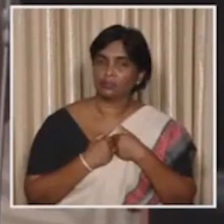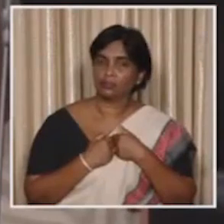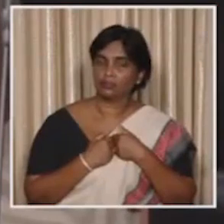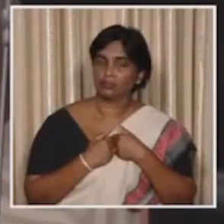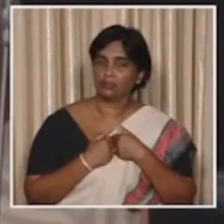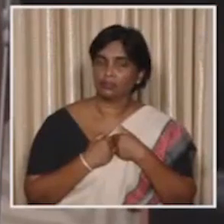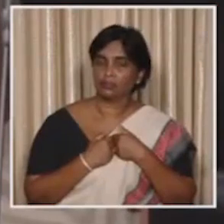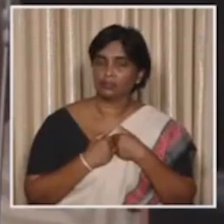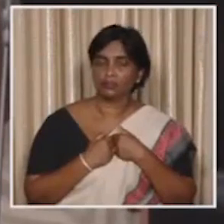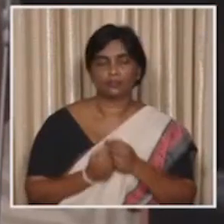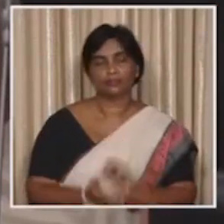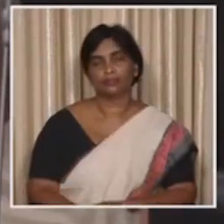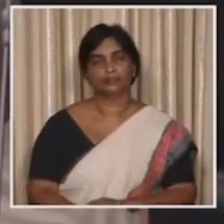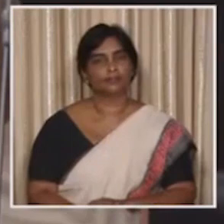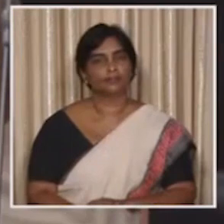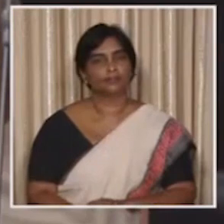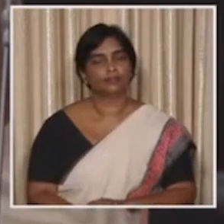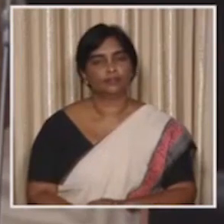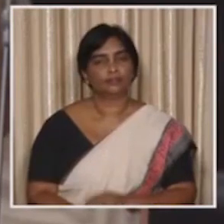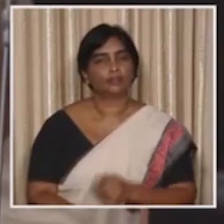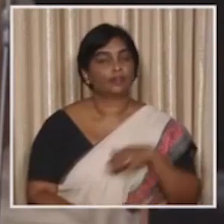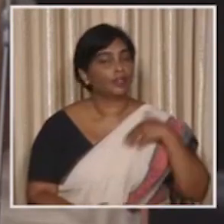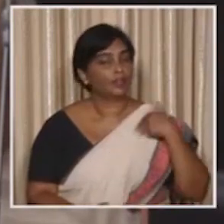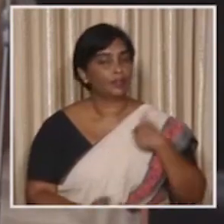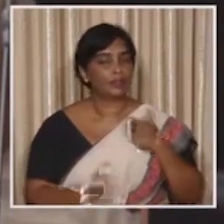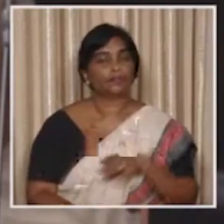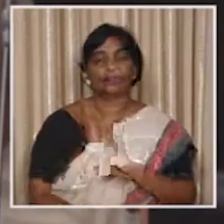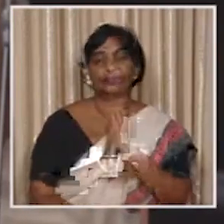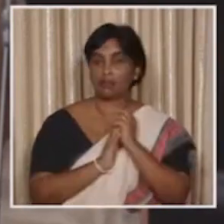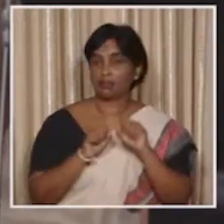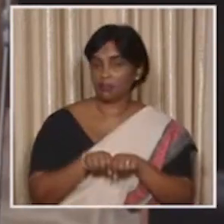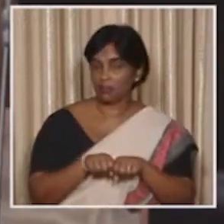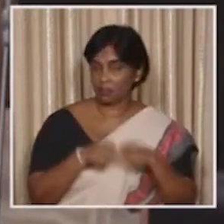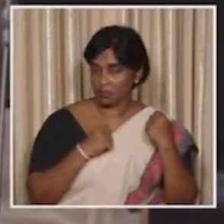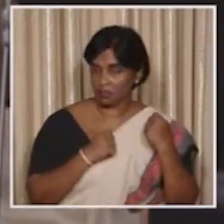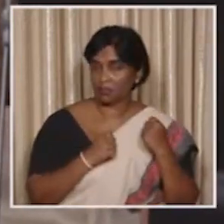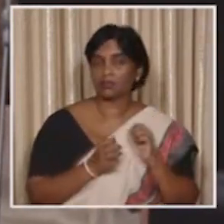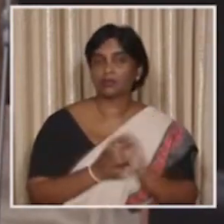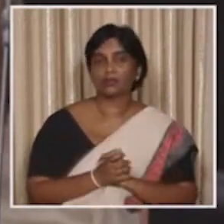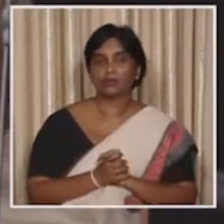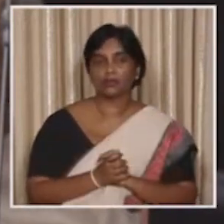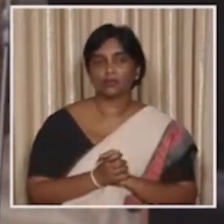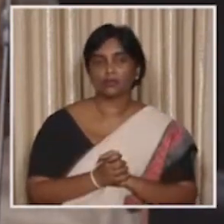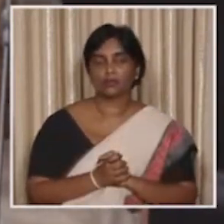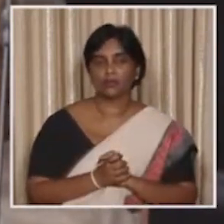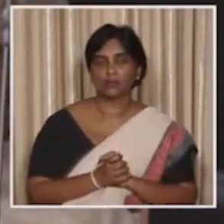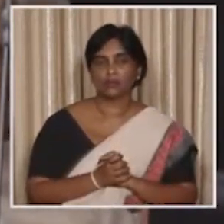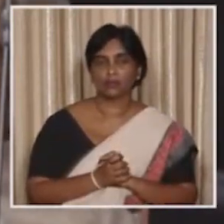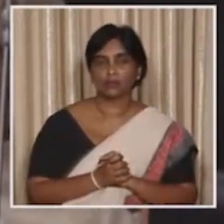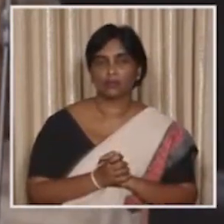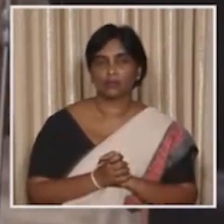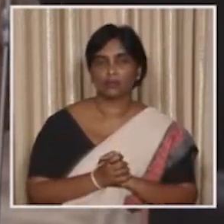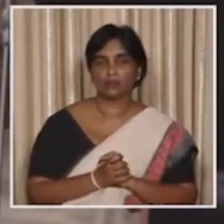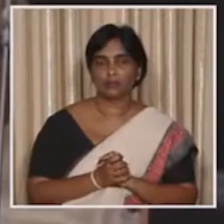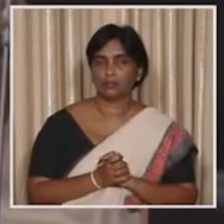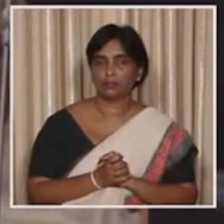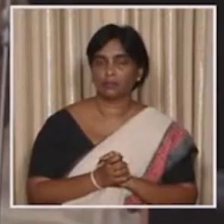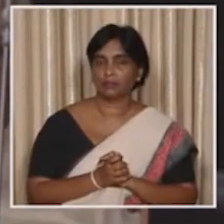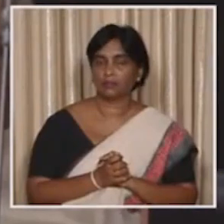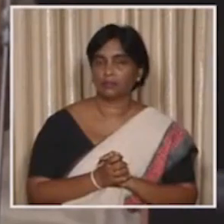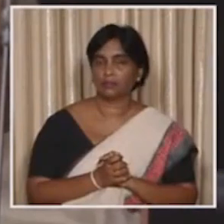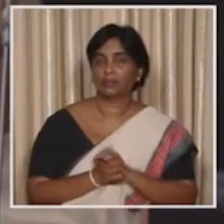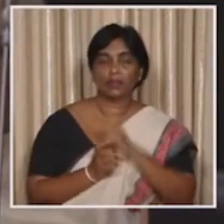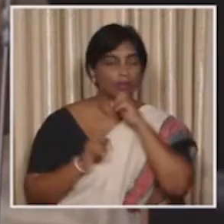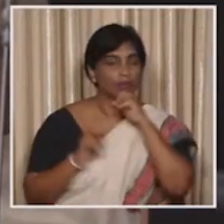noted that a violation of fundamental rights is not tantamount to a conviction before court of law. The Supreme Court has determined that